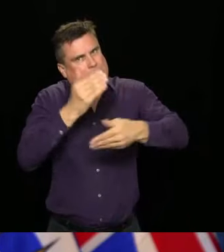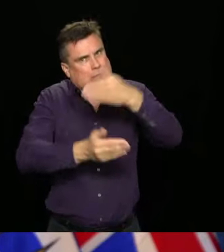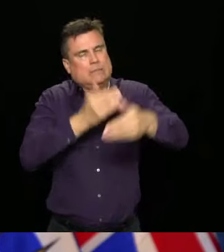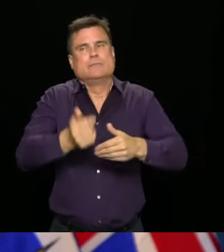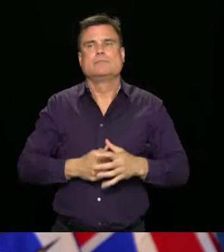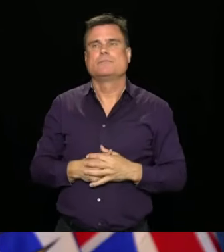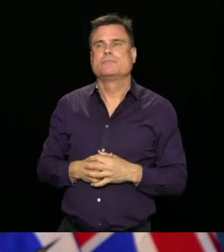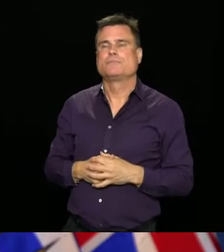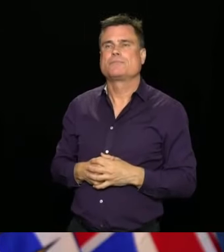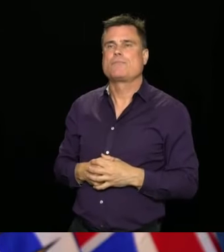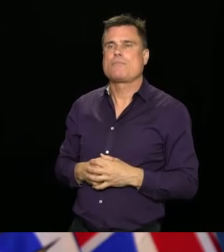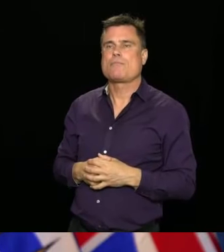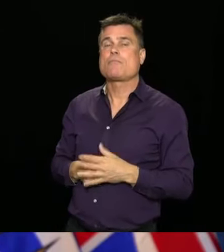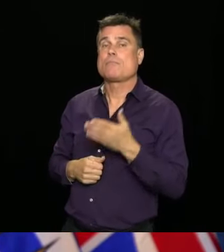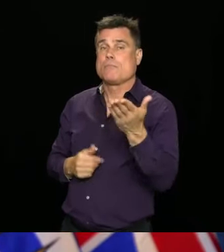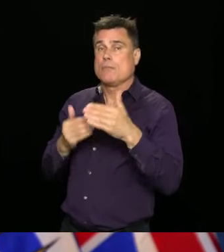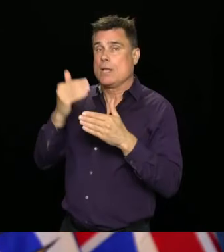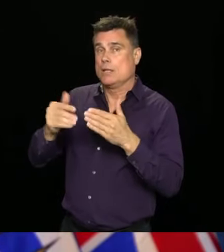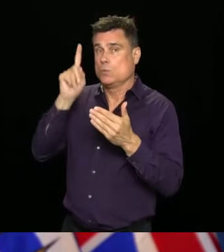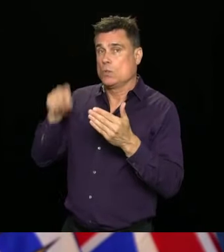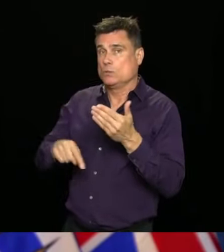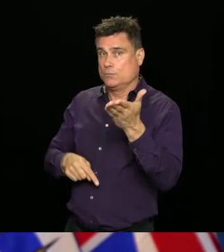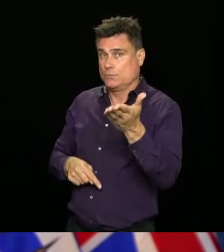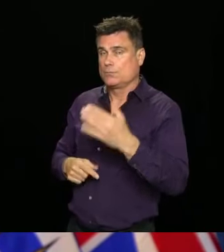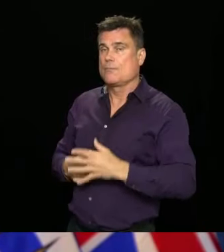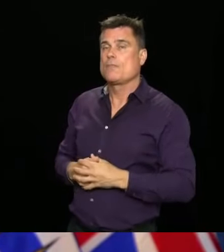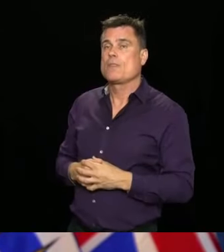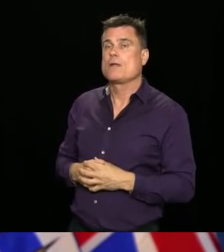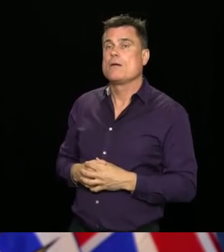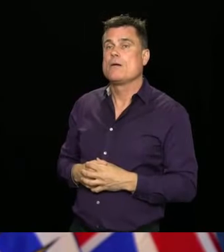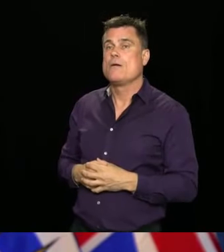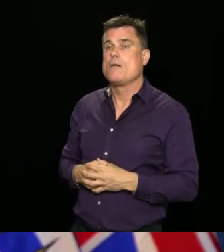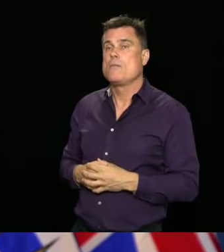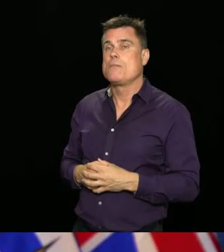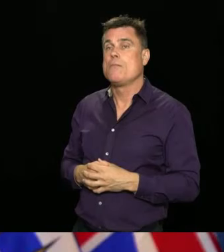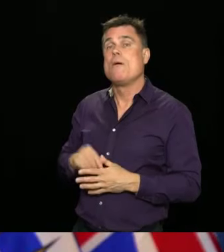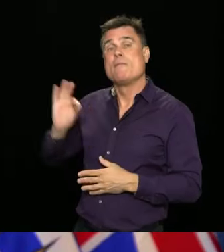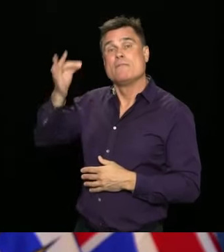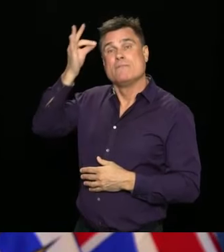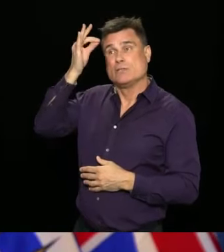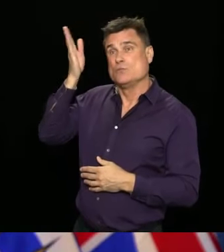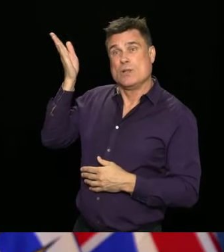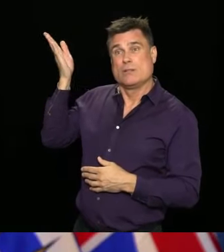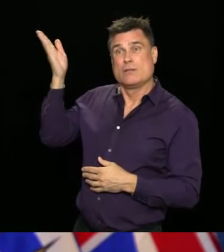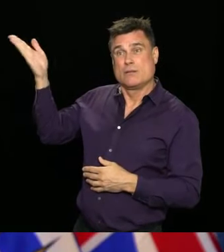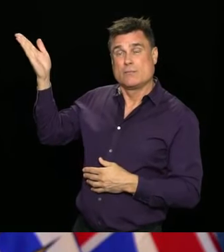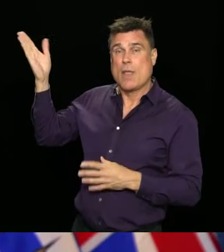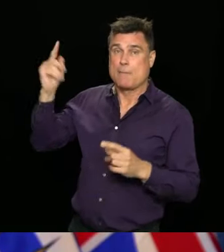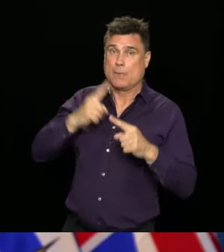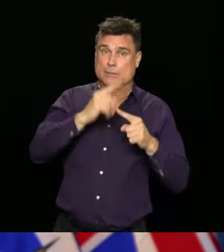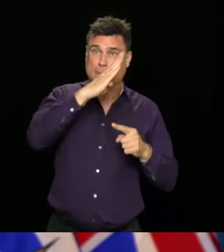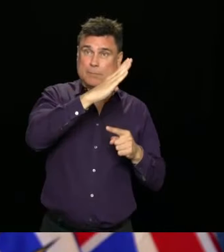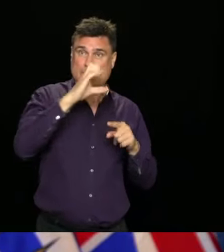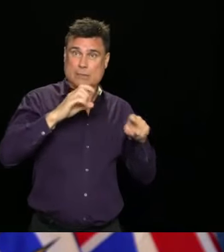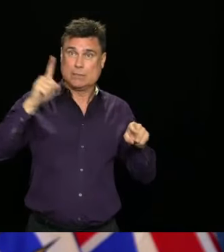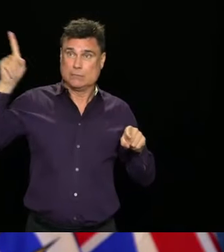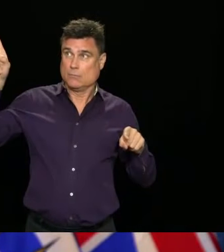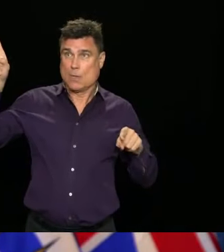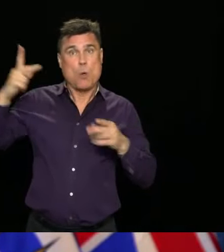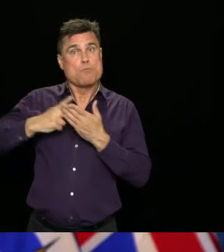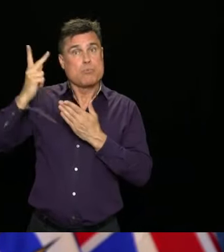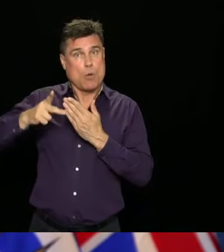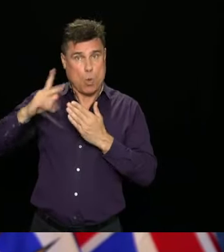Minister James, has there been any thought of extending, we were speaking earlier about the programs, Vaughn asked about that, about extending the rent program? I understand